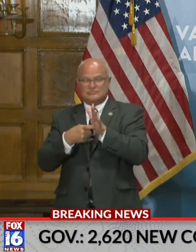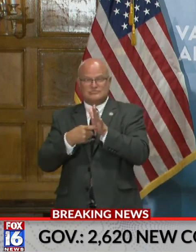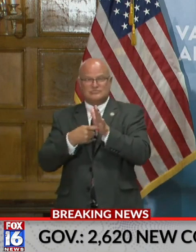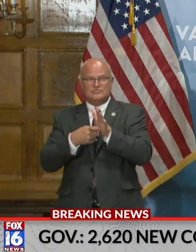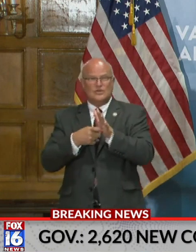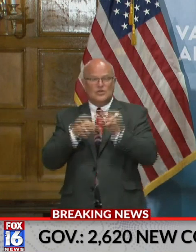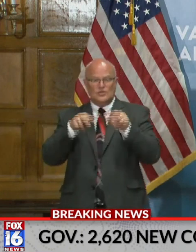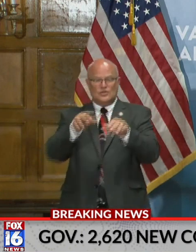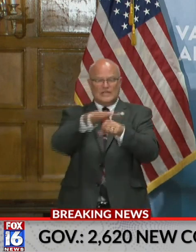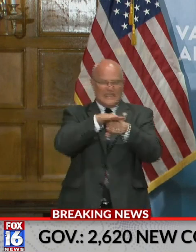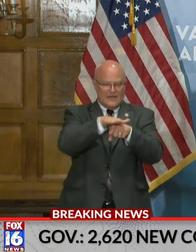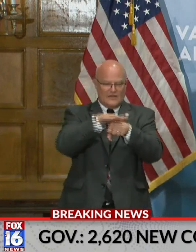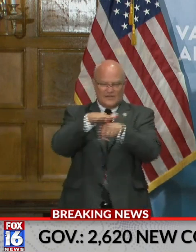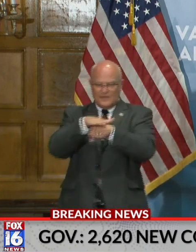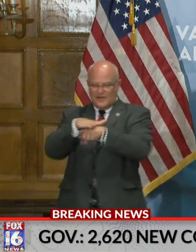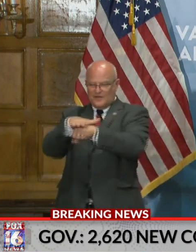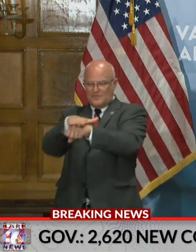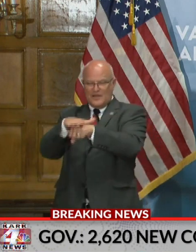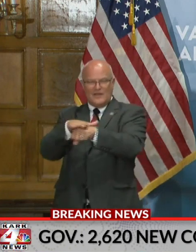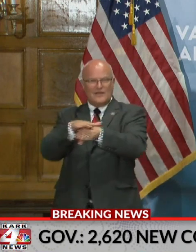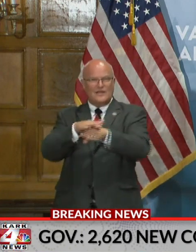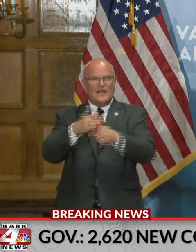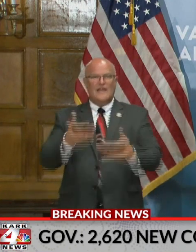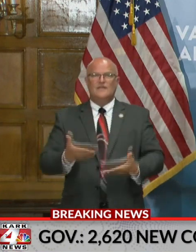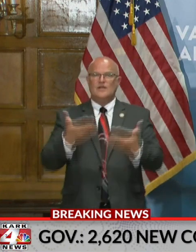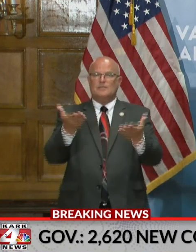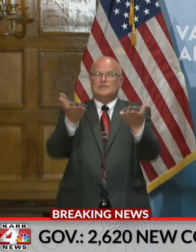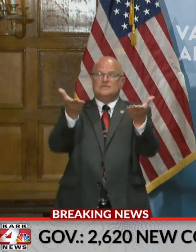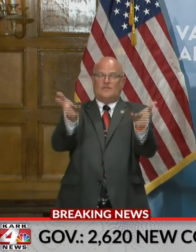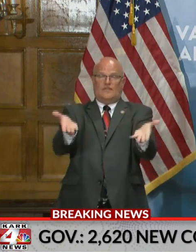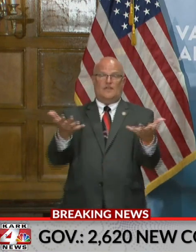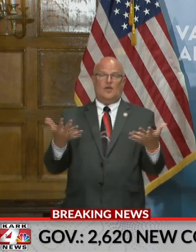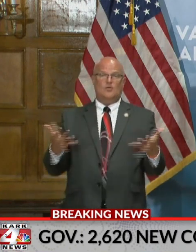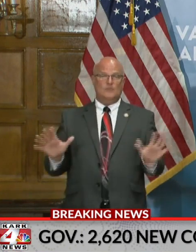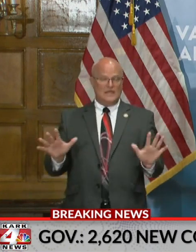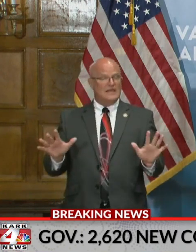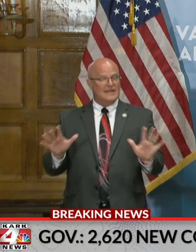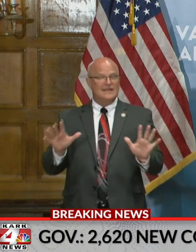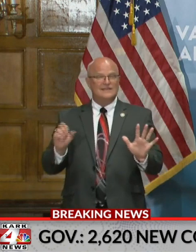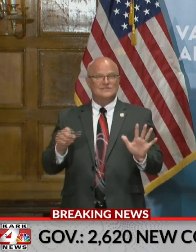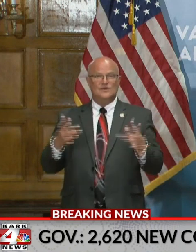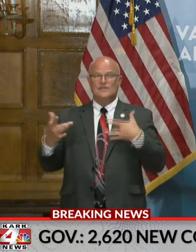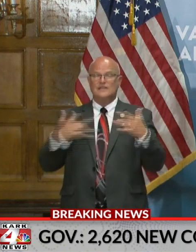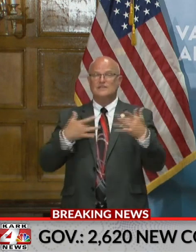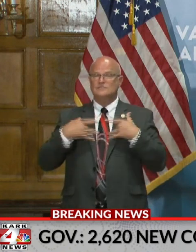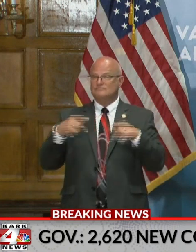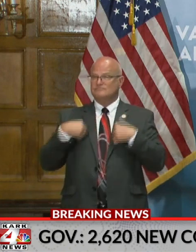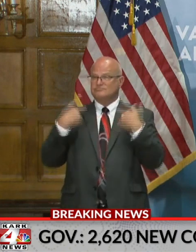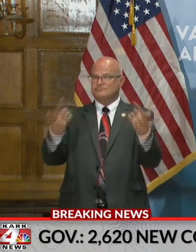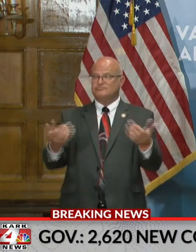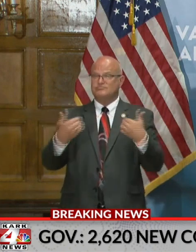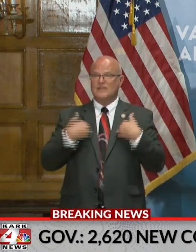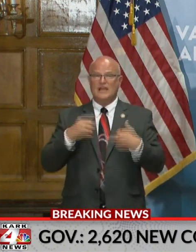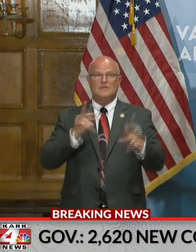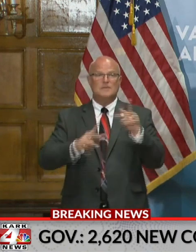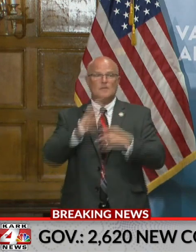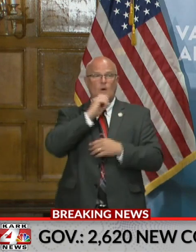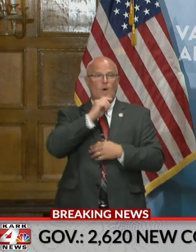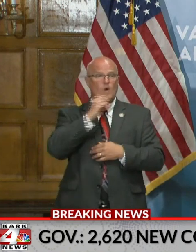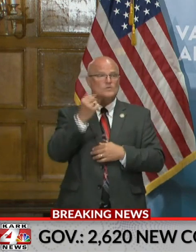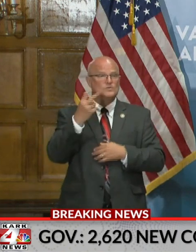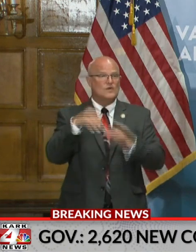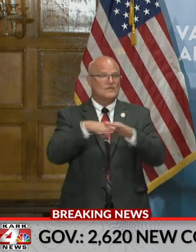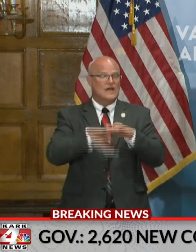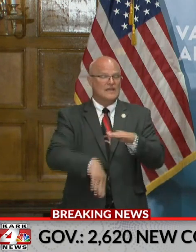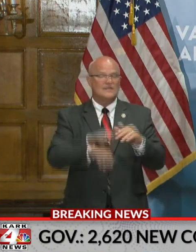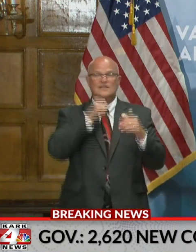it area by area, the recommendations are there, and the concern I've always had are those that are 12 and under that do